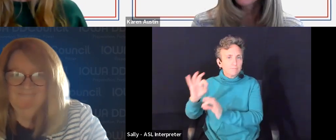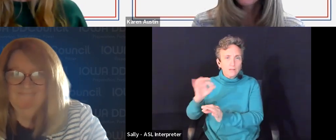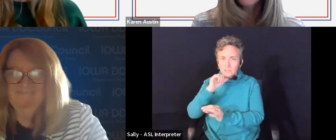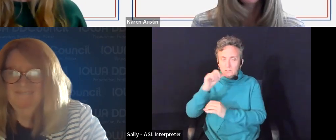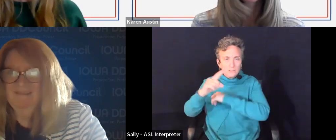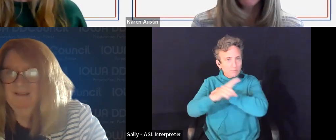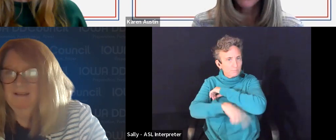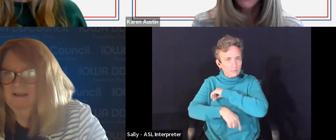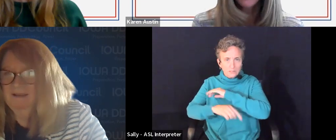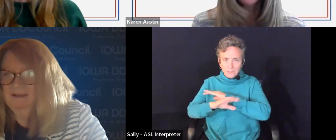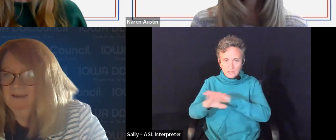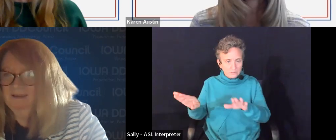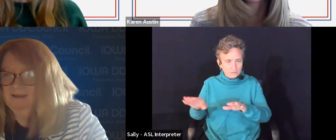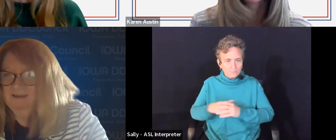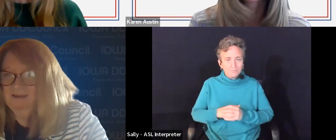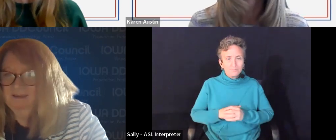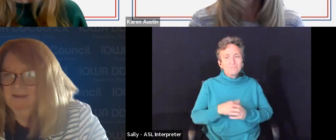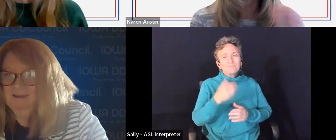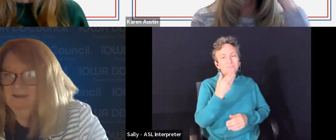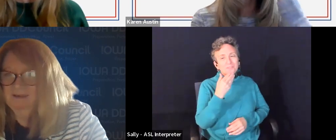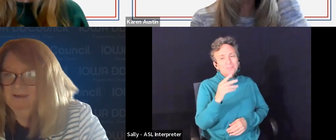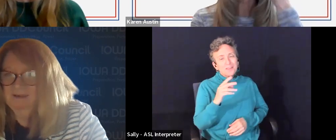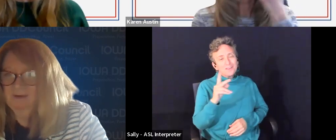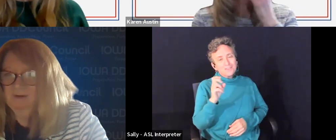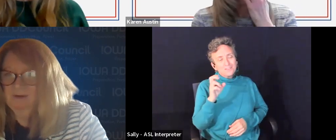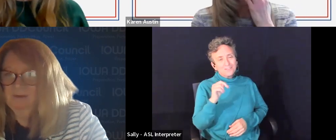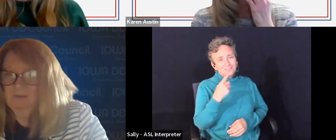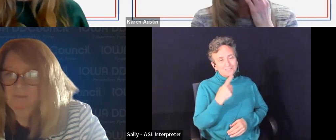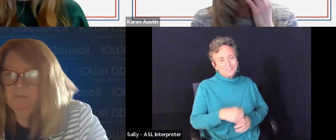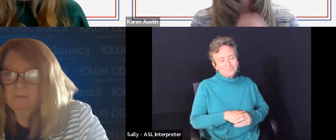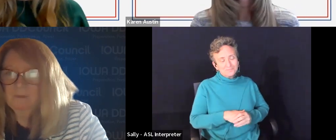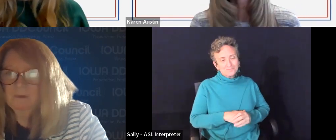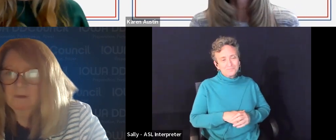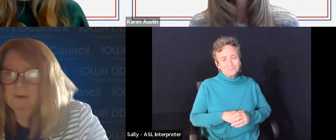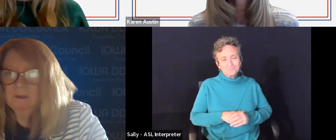Thank you for qualifying that. Yes.